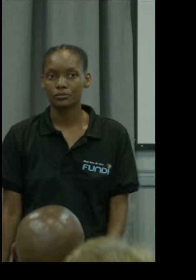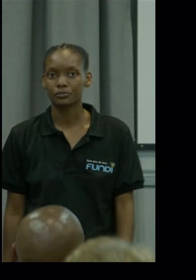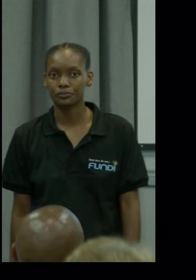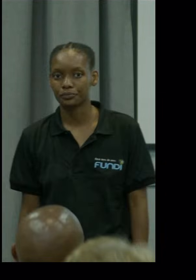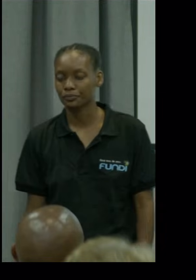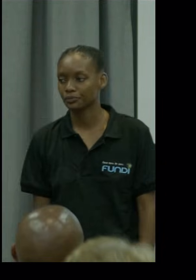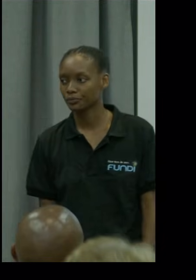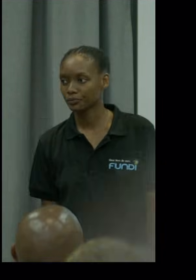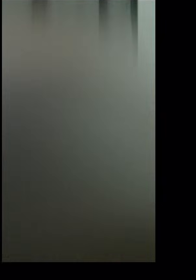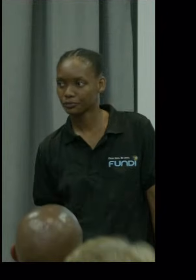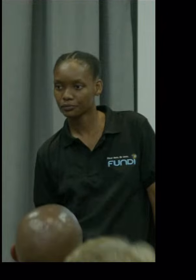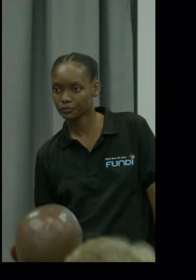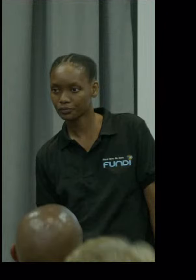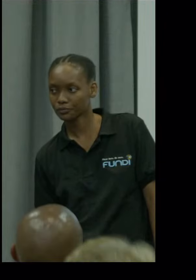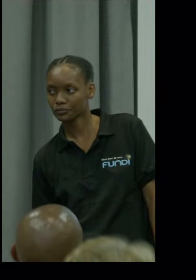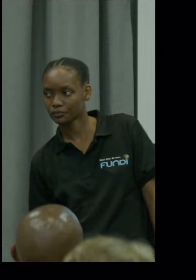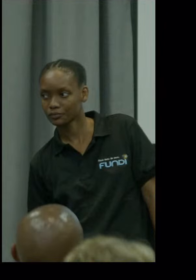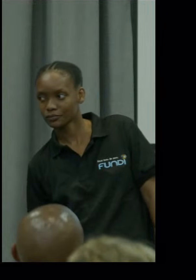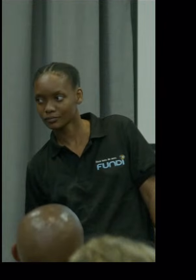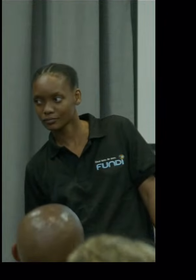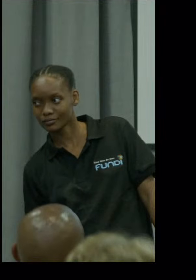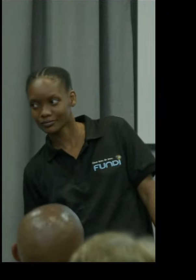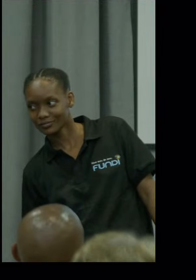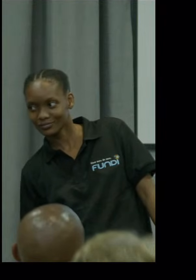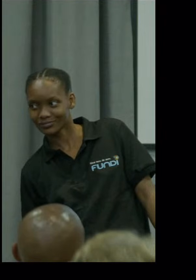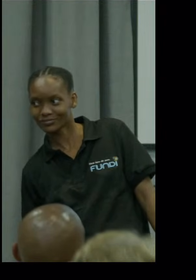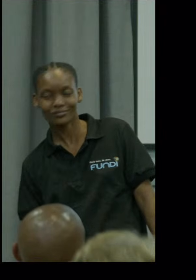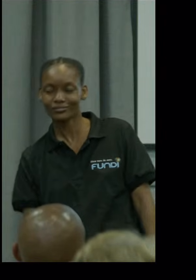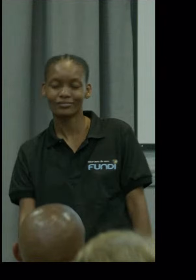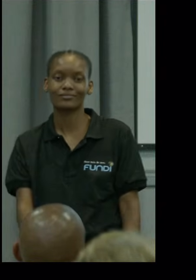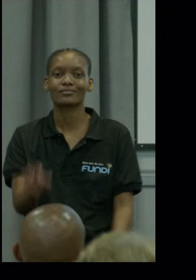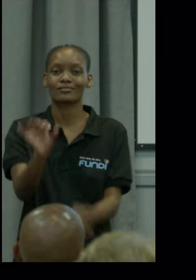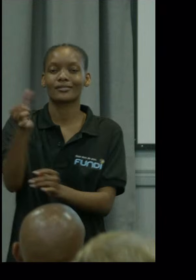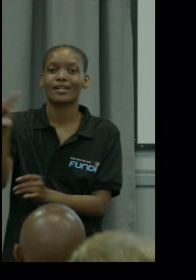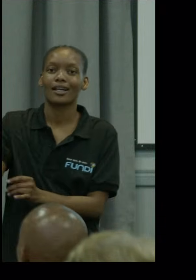and then other quintiles would gain.